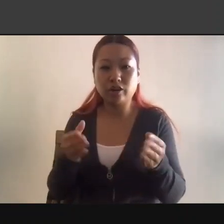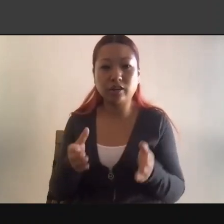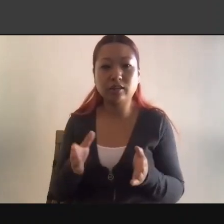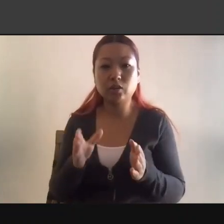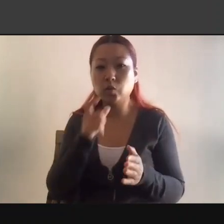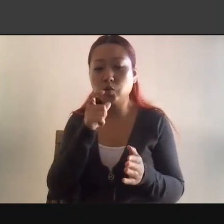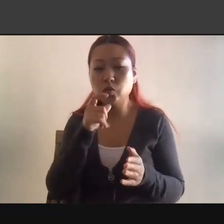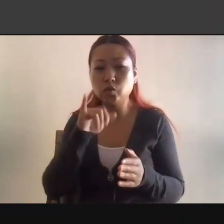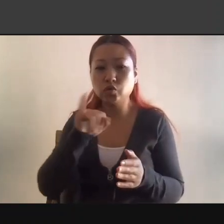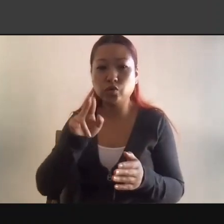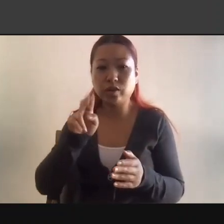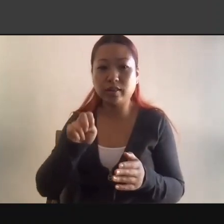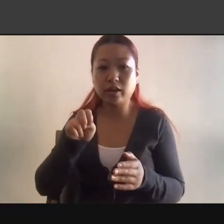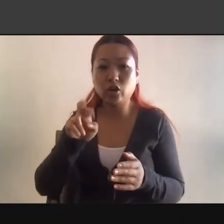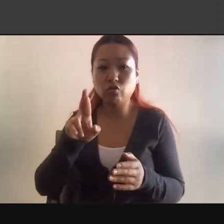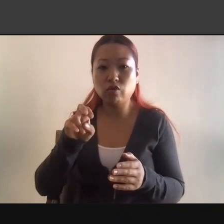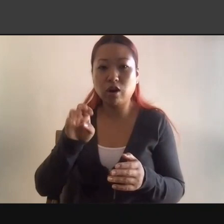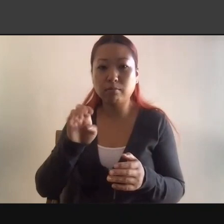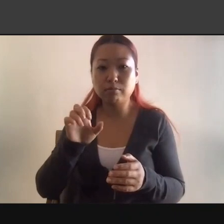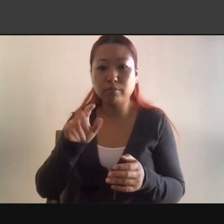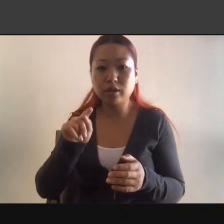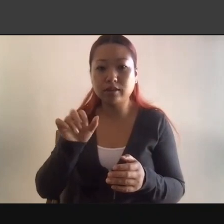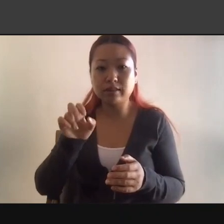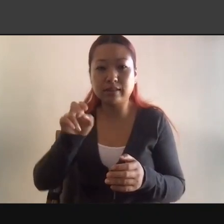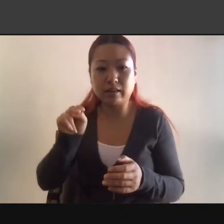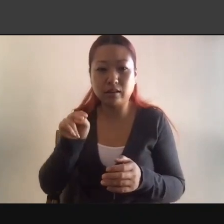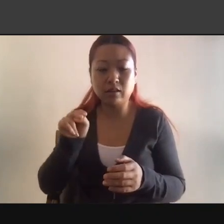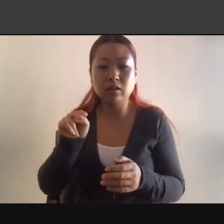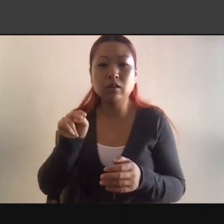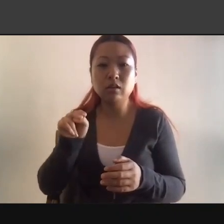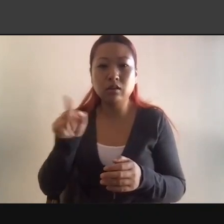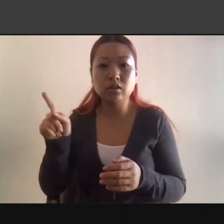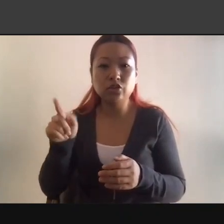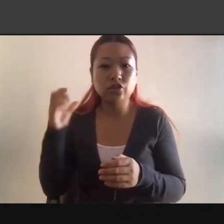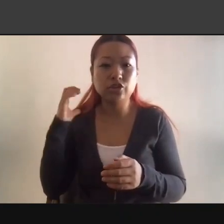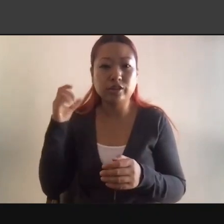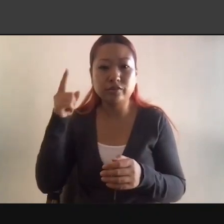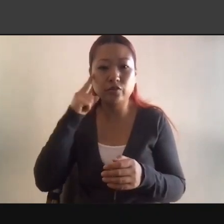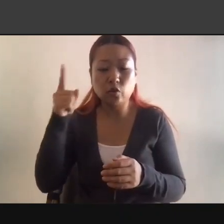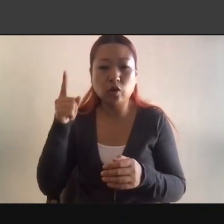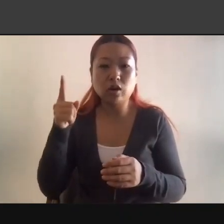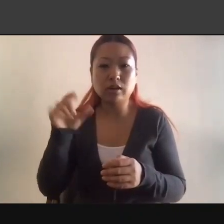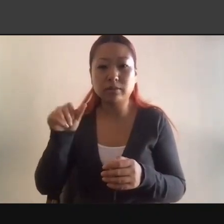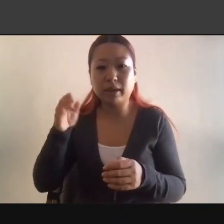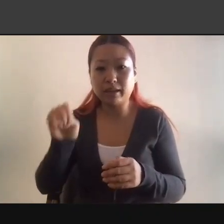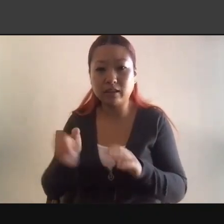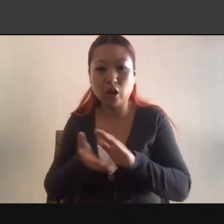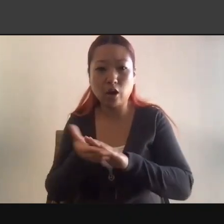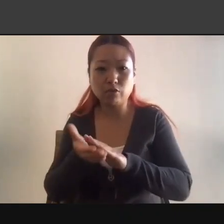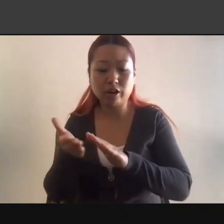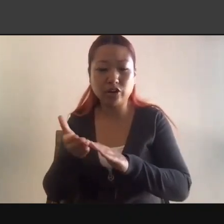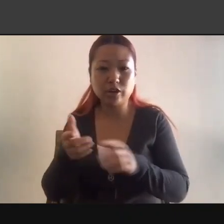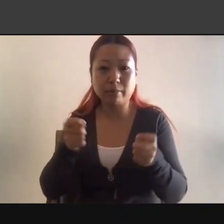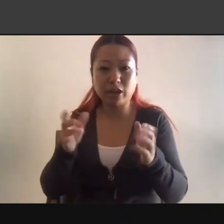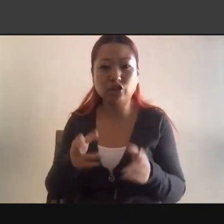Robinson is Chief Scientist in the Human Exploration Operations Manager acting